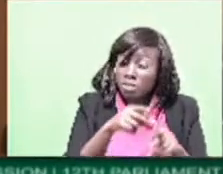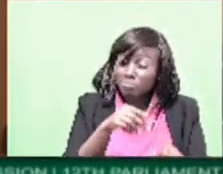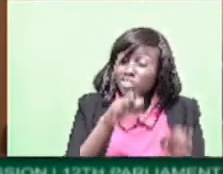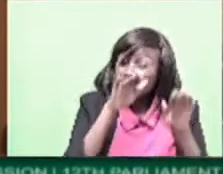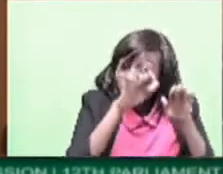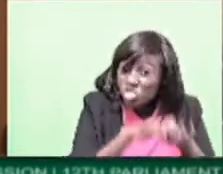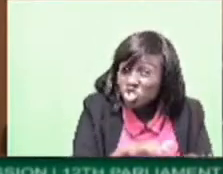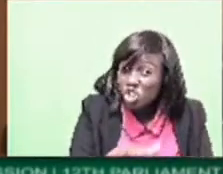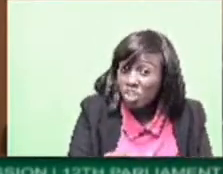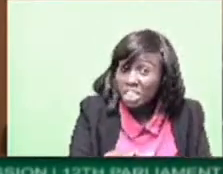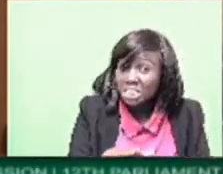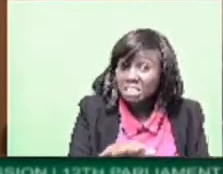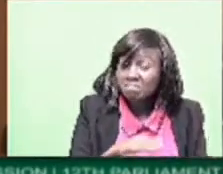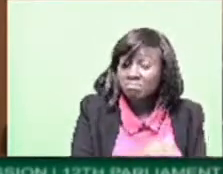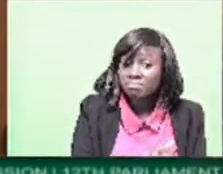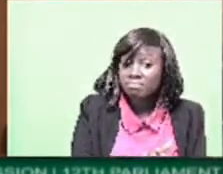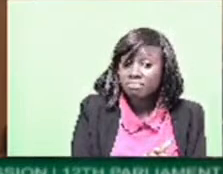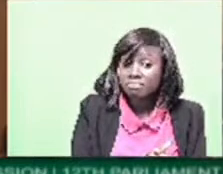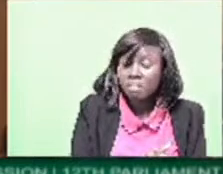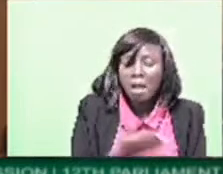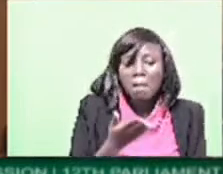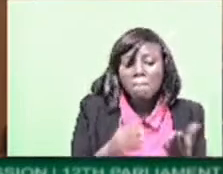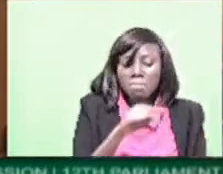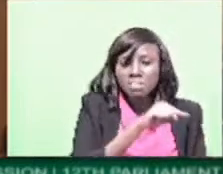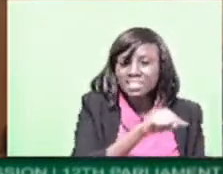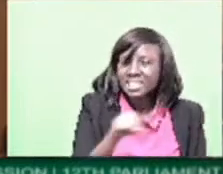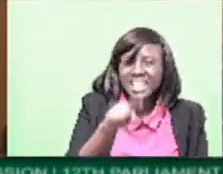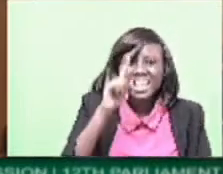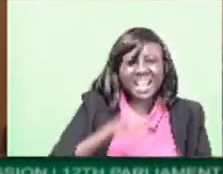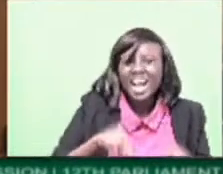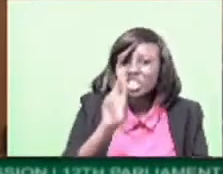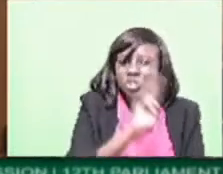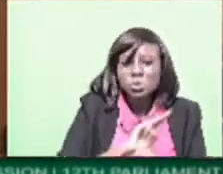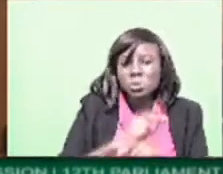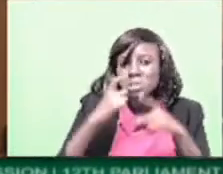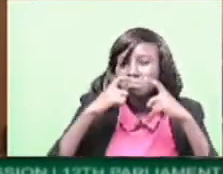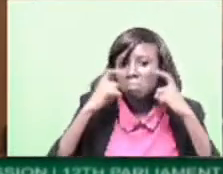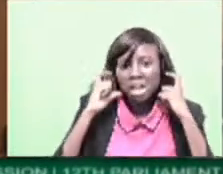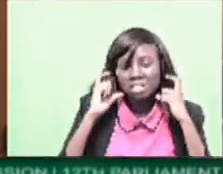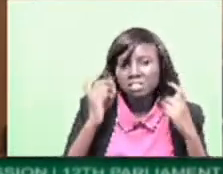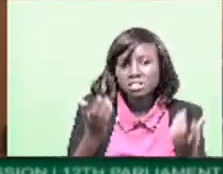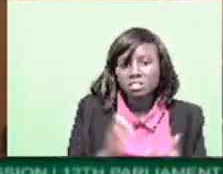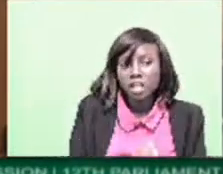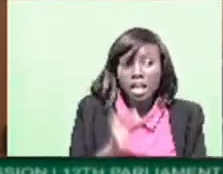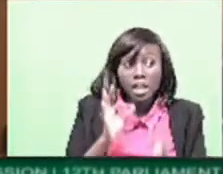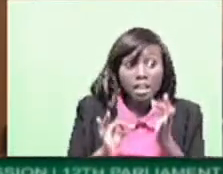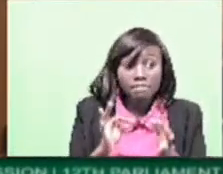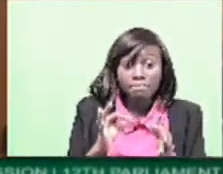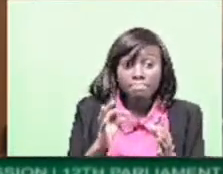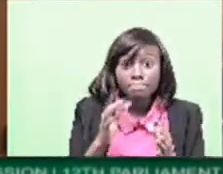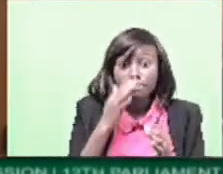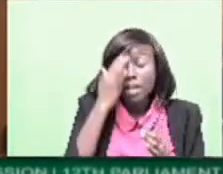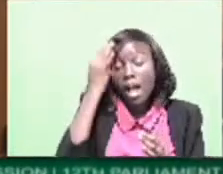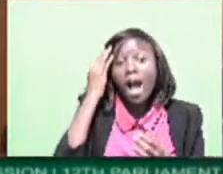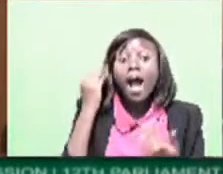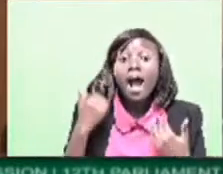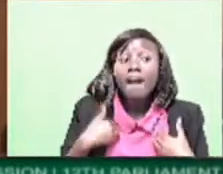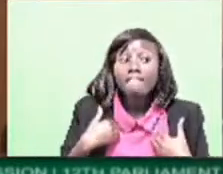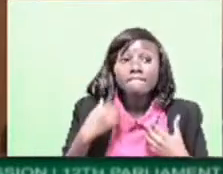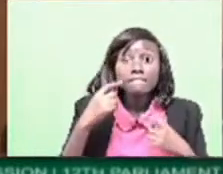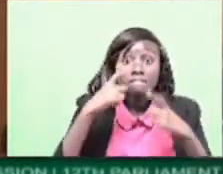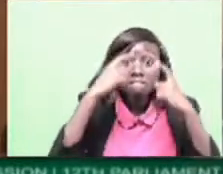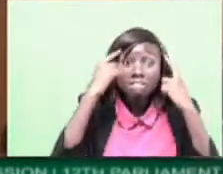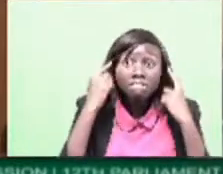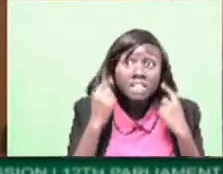processing disorders, may be unable to tolerate masks. Facial deformities that are incompatible with masking are an